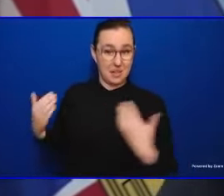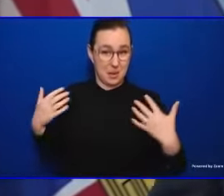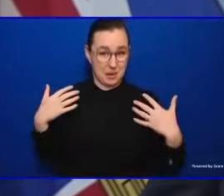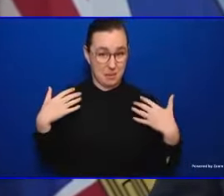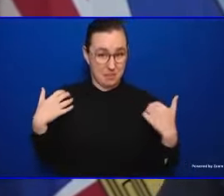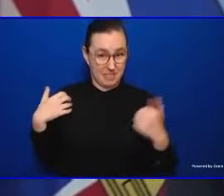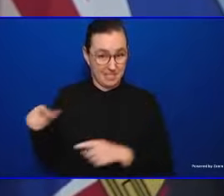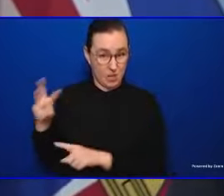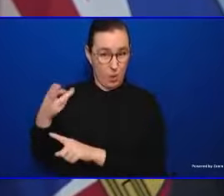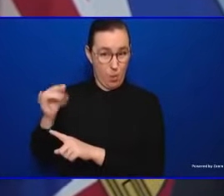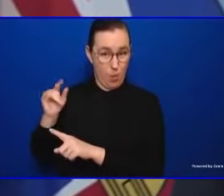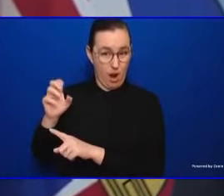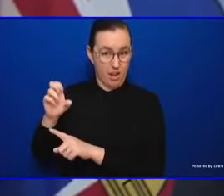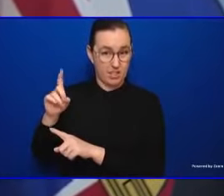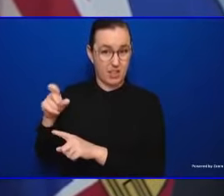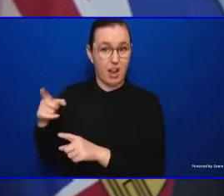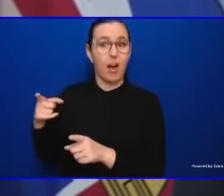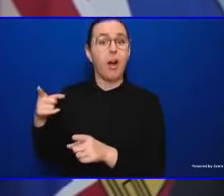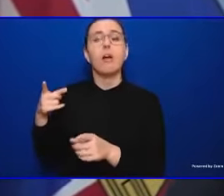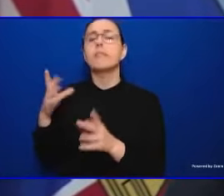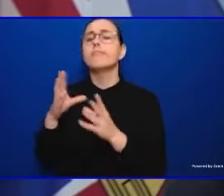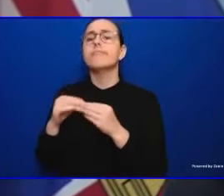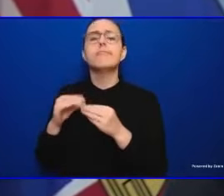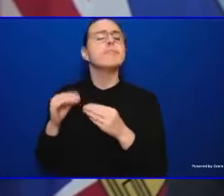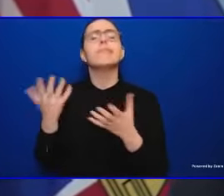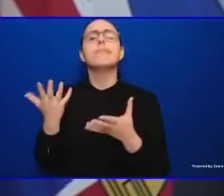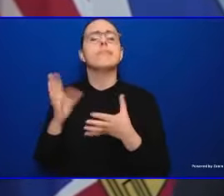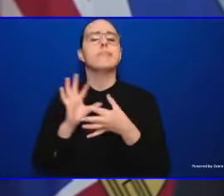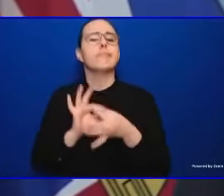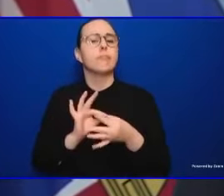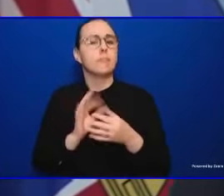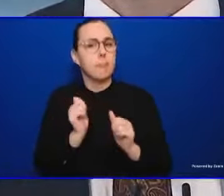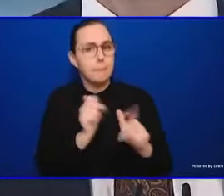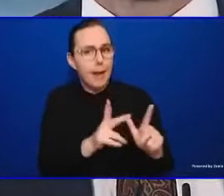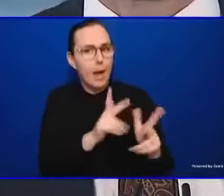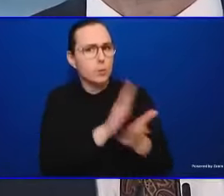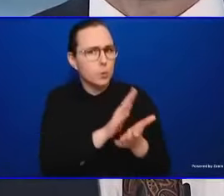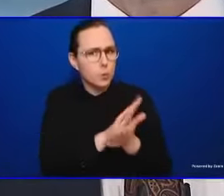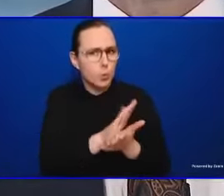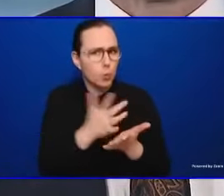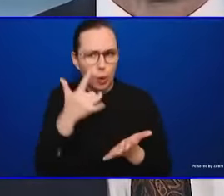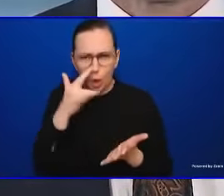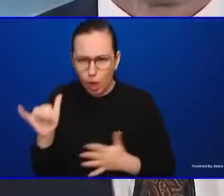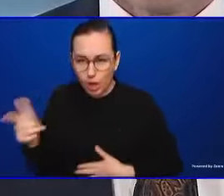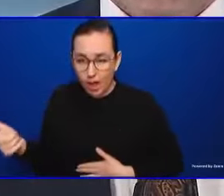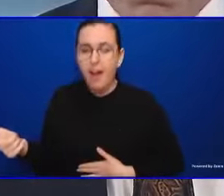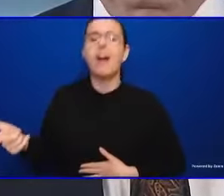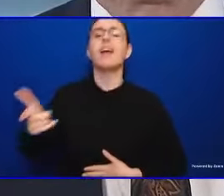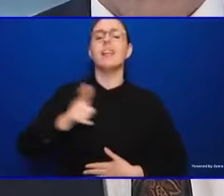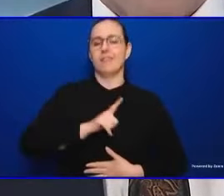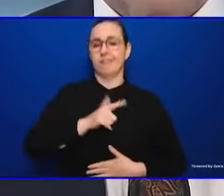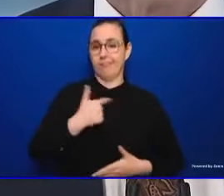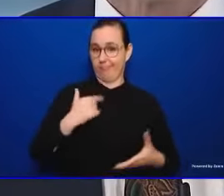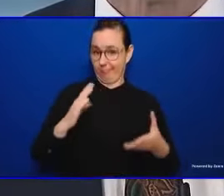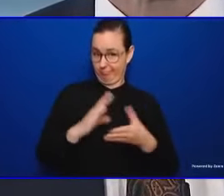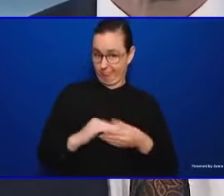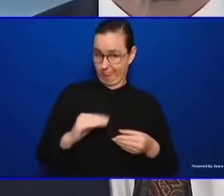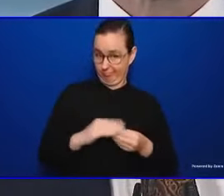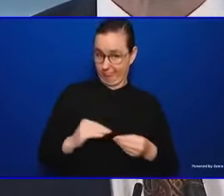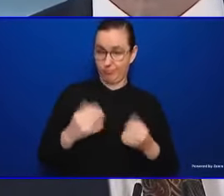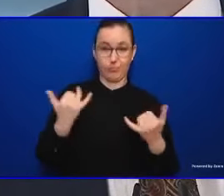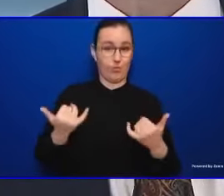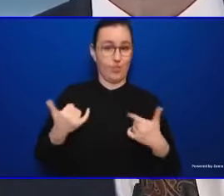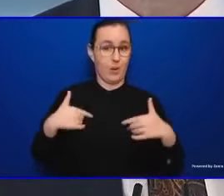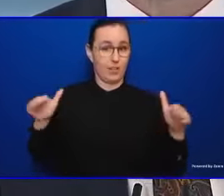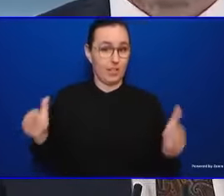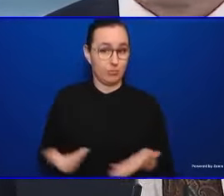and then we'll be taking your questions. So with that, it's my honour, as always, to introduce Dr. Bonnie Henry. And good morning. Thank you very much.